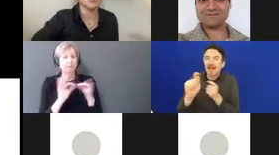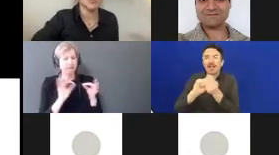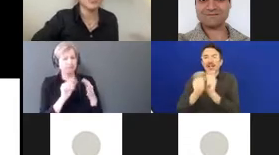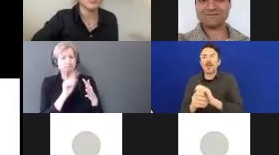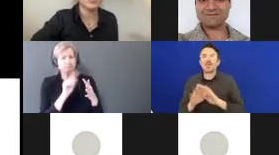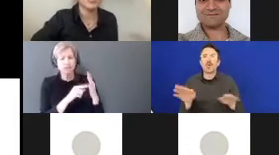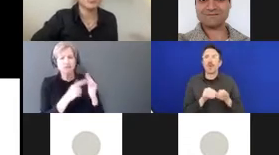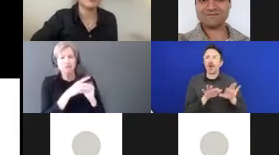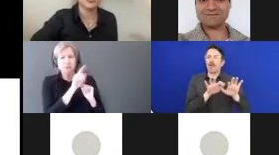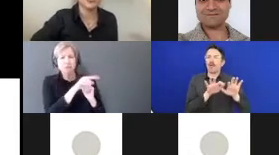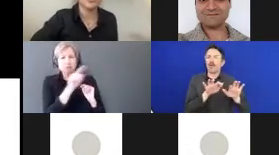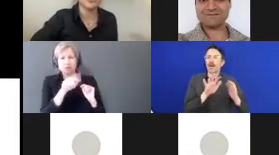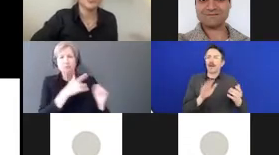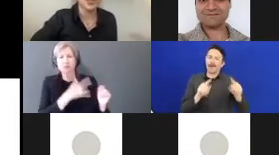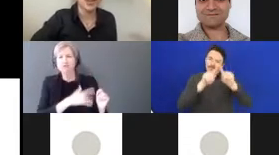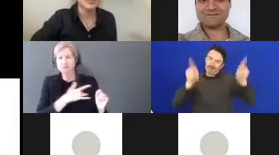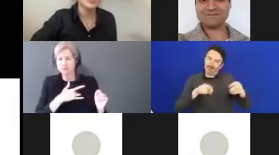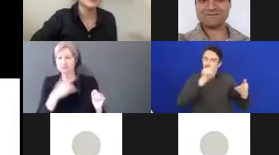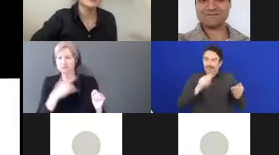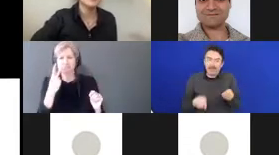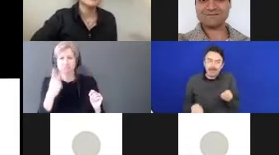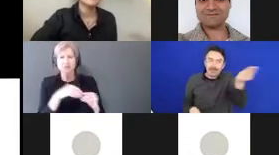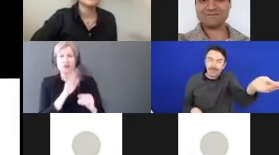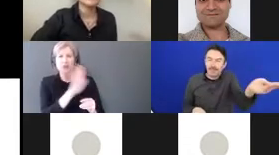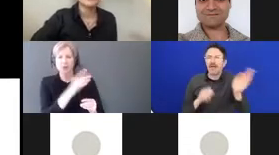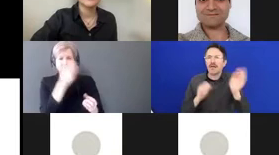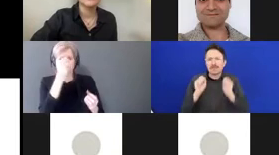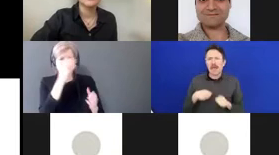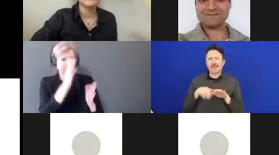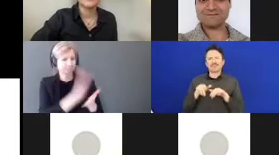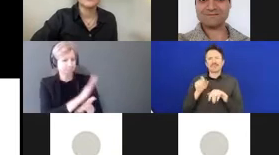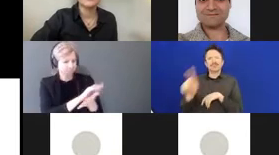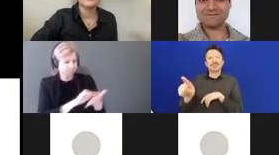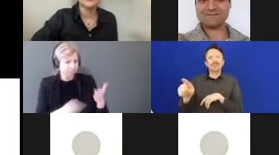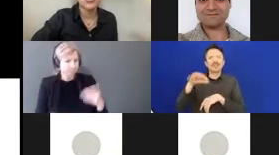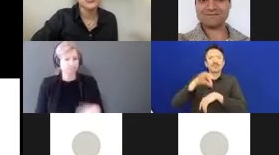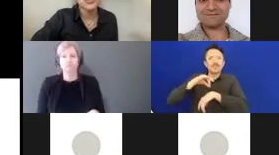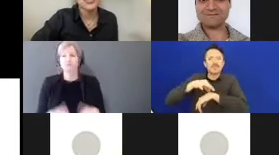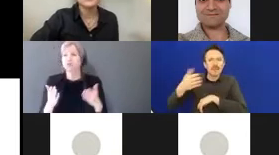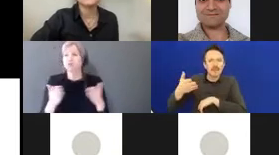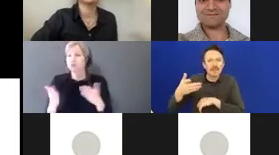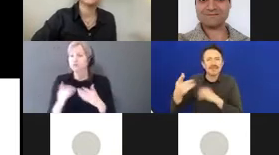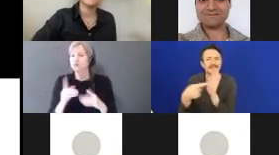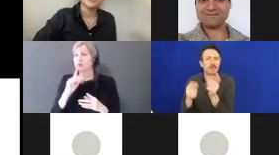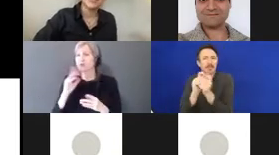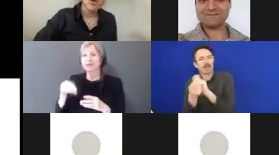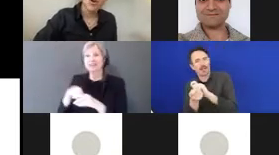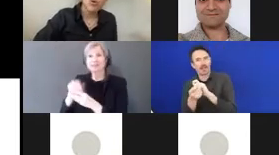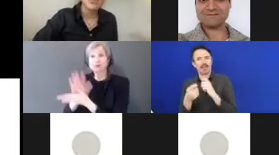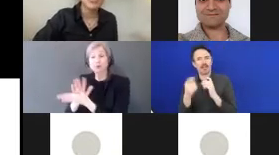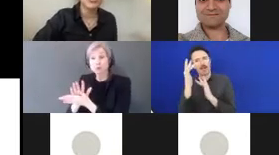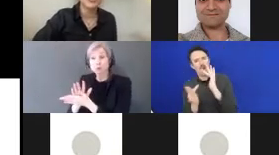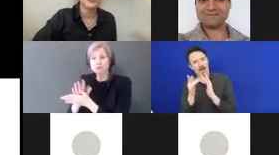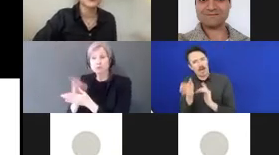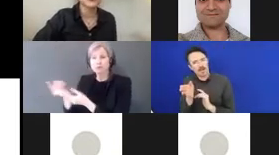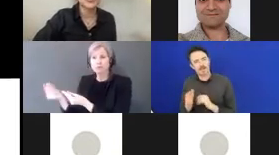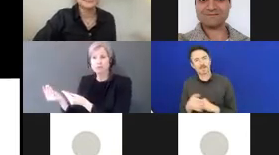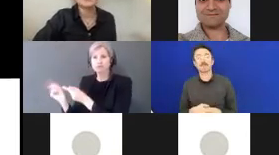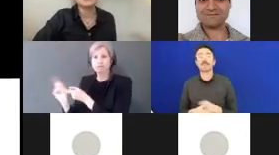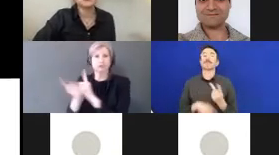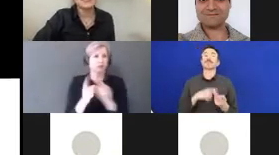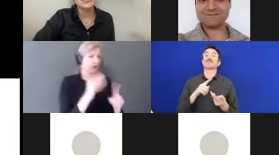different provinces, provincial documents. Services usually provided in school to be provided at home. So a lot of children